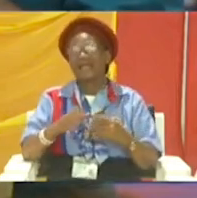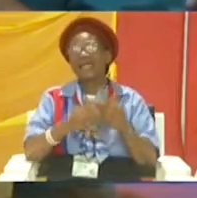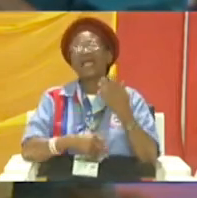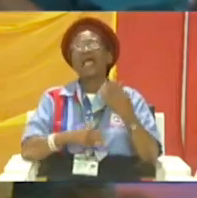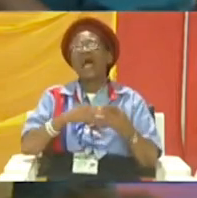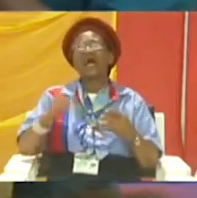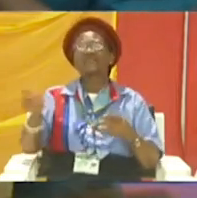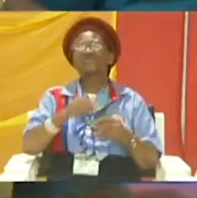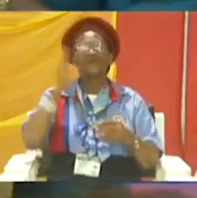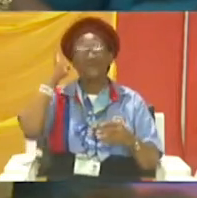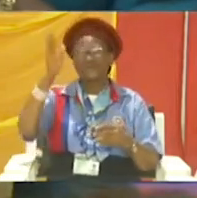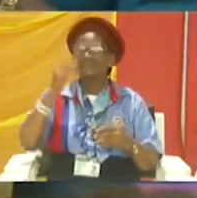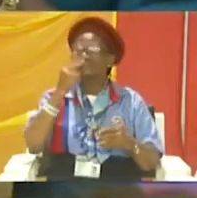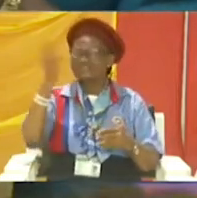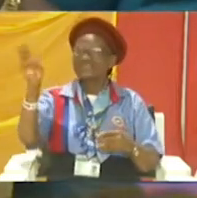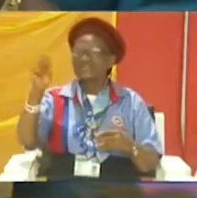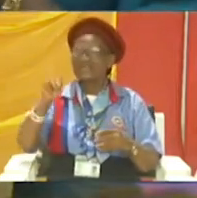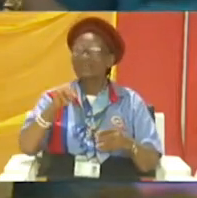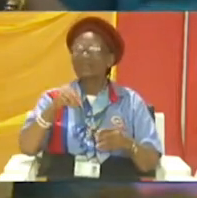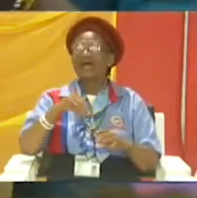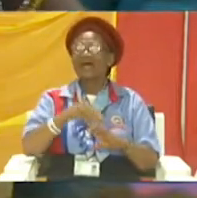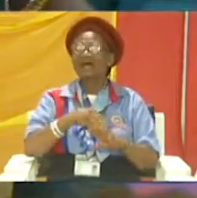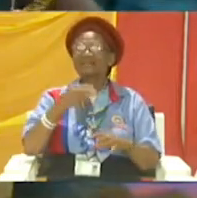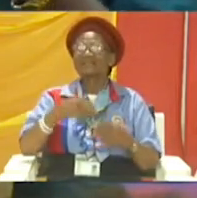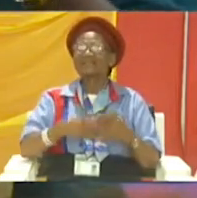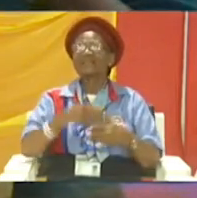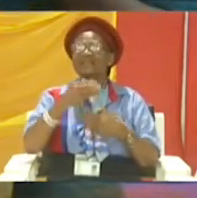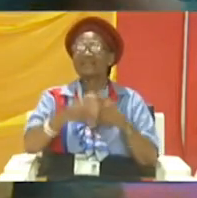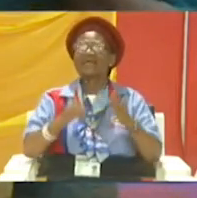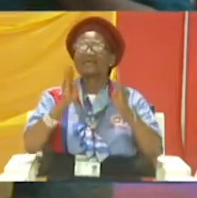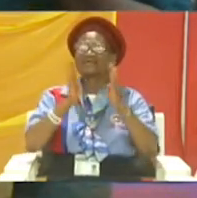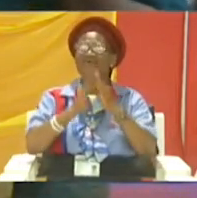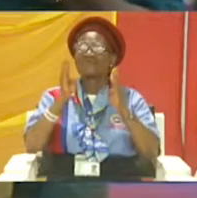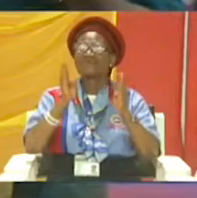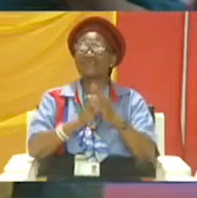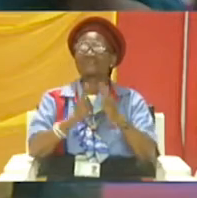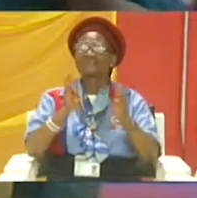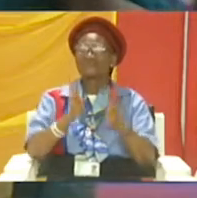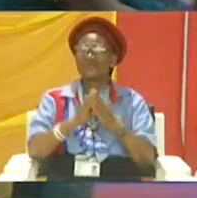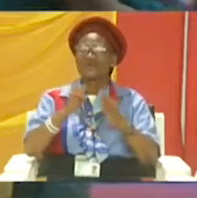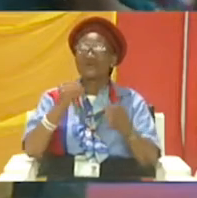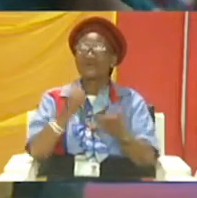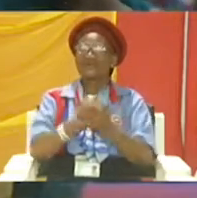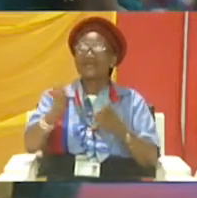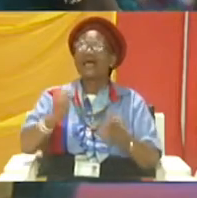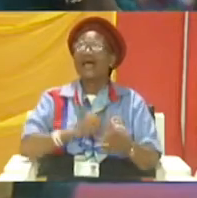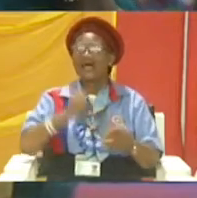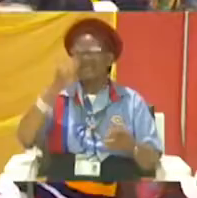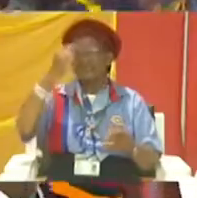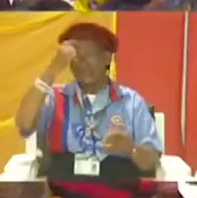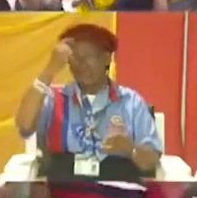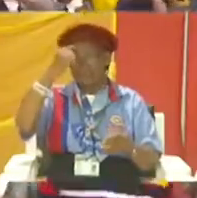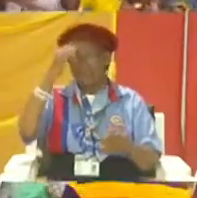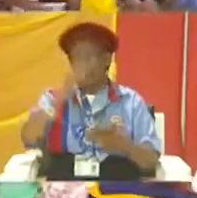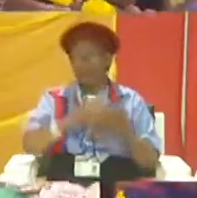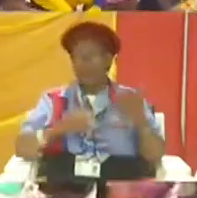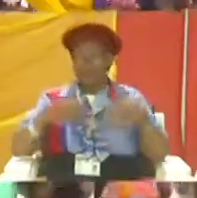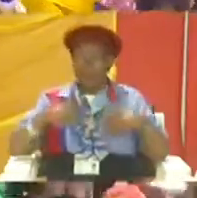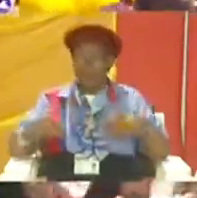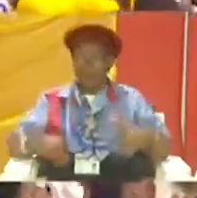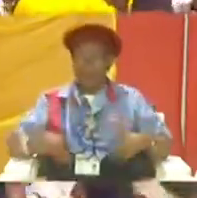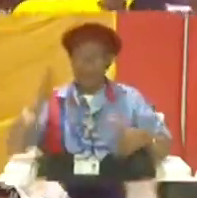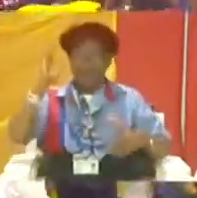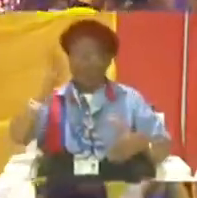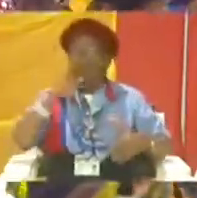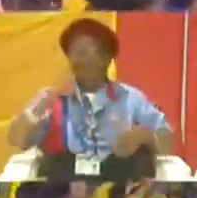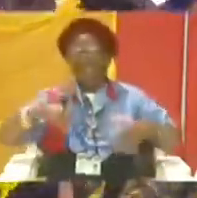ri won ni ajodun todun to nbo. I thought somebody will be excited. I thought somebody will o ro